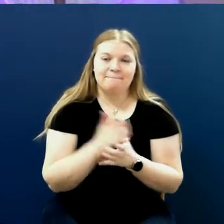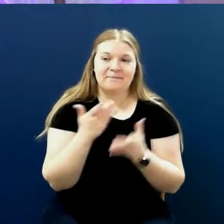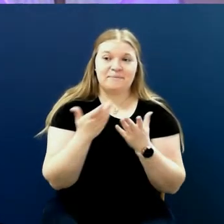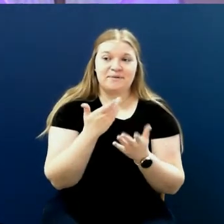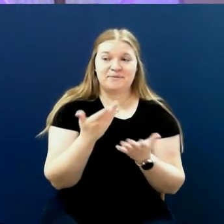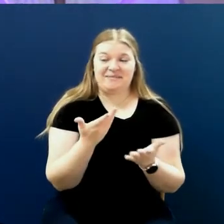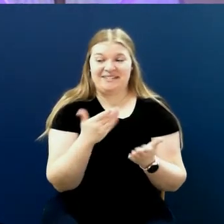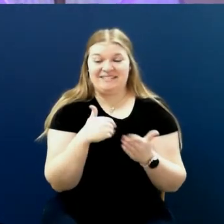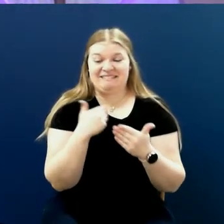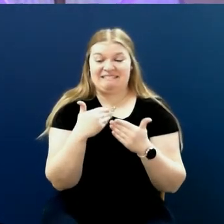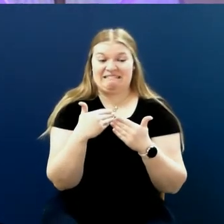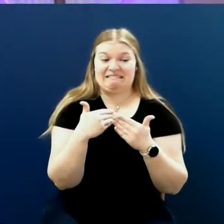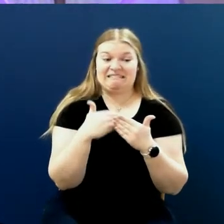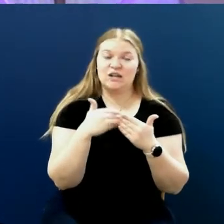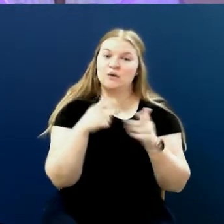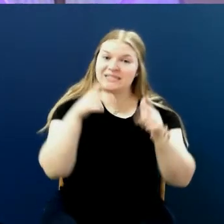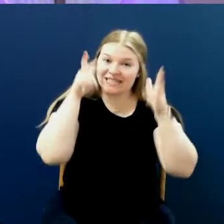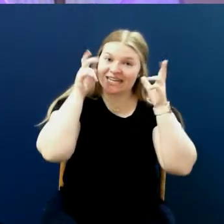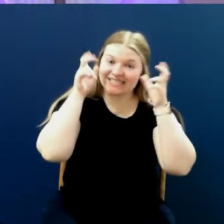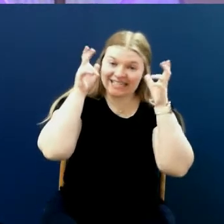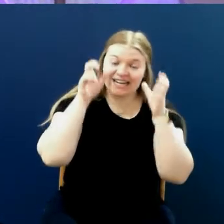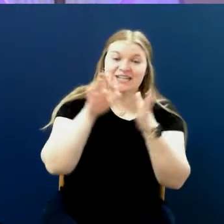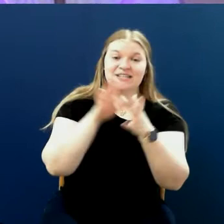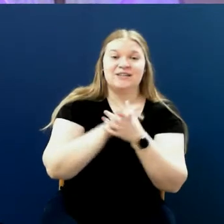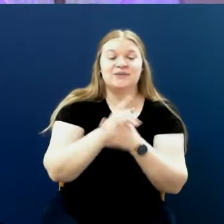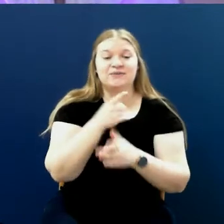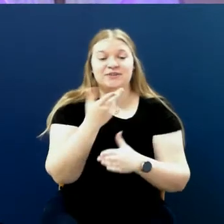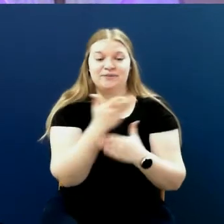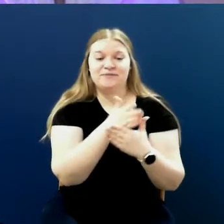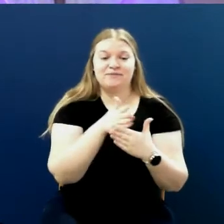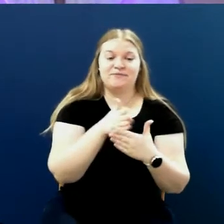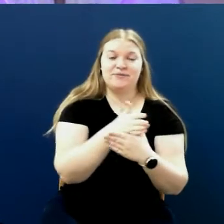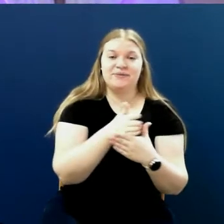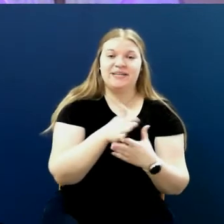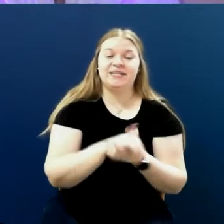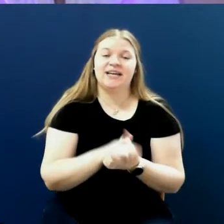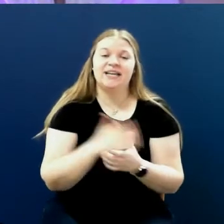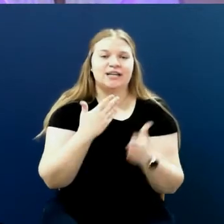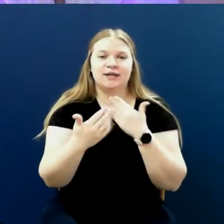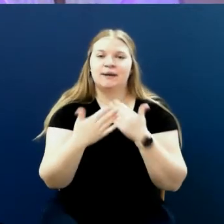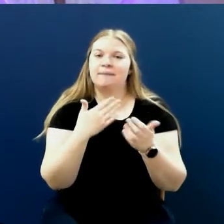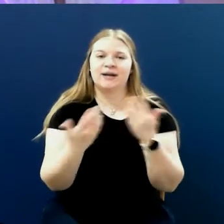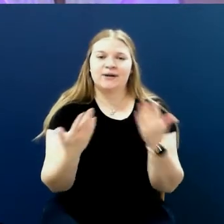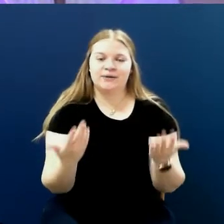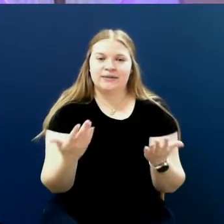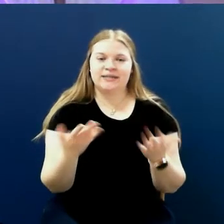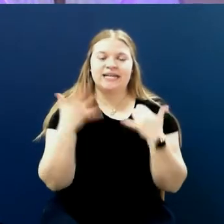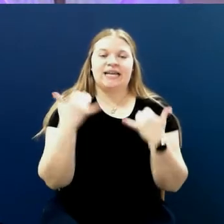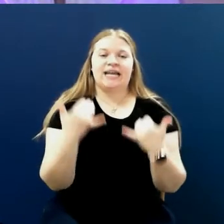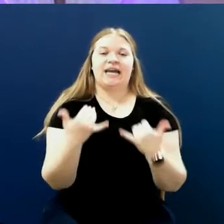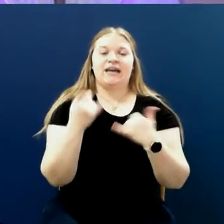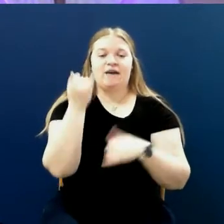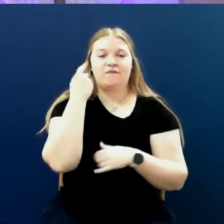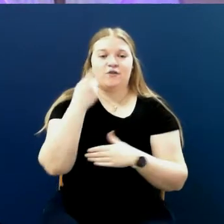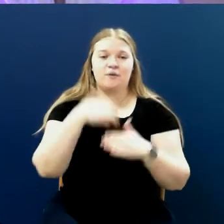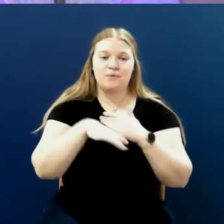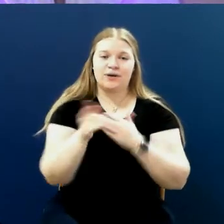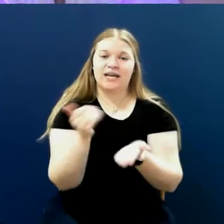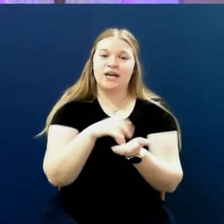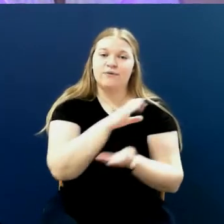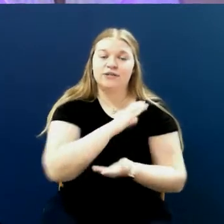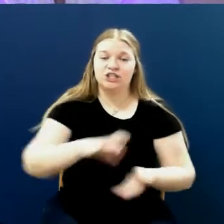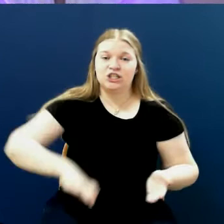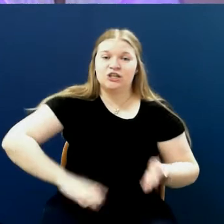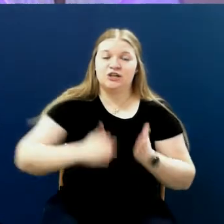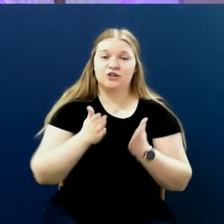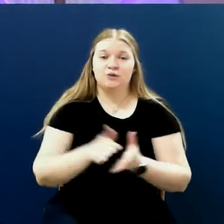really close to Satan or somewhere in between. It doesn't matter. Today, if you are a born-again Christian, you're